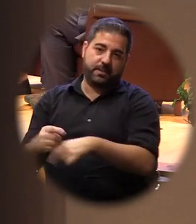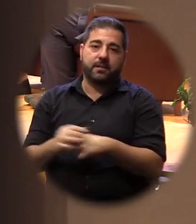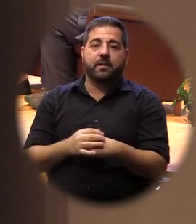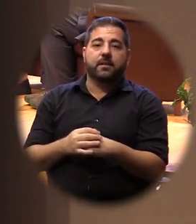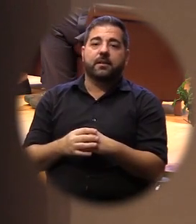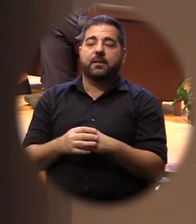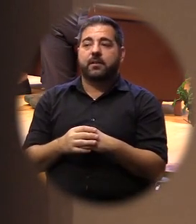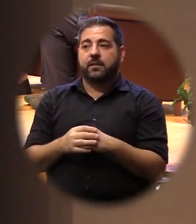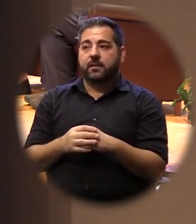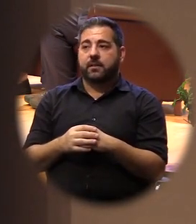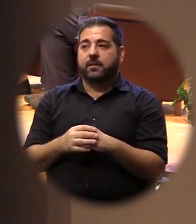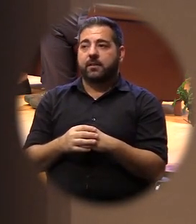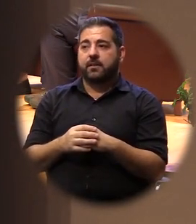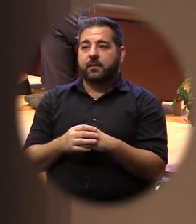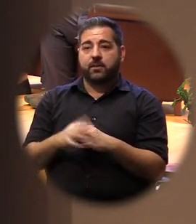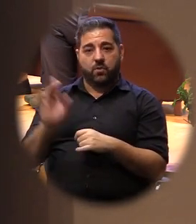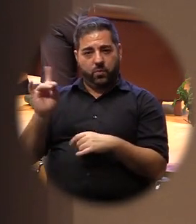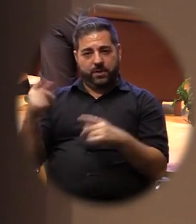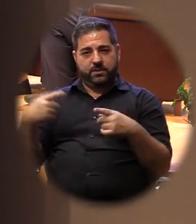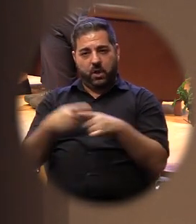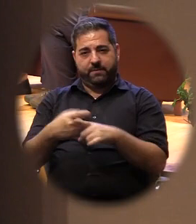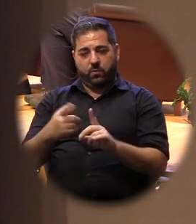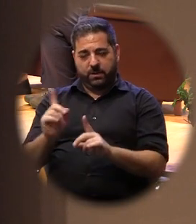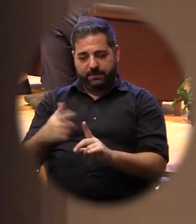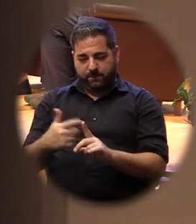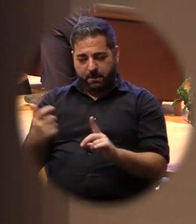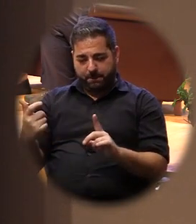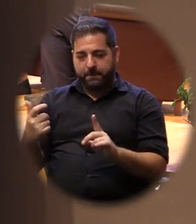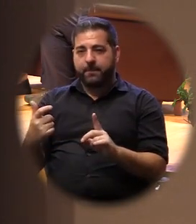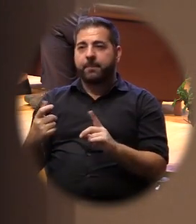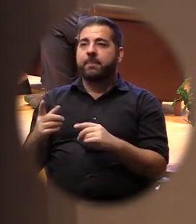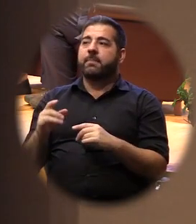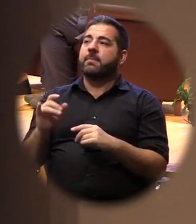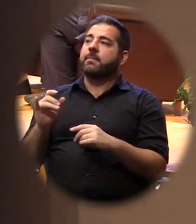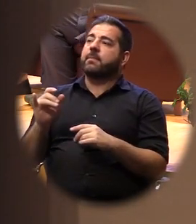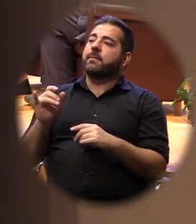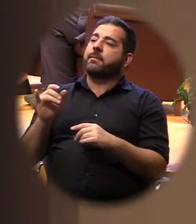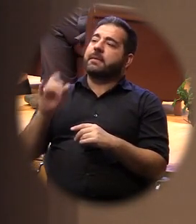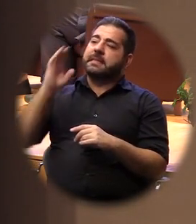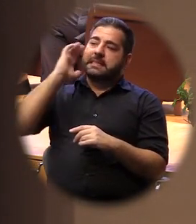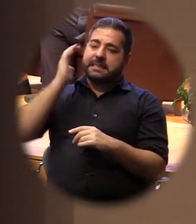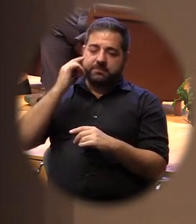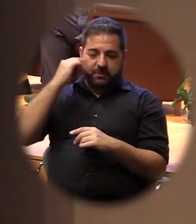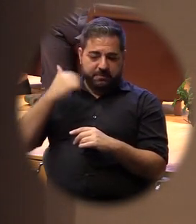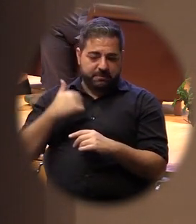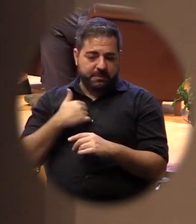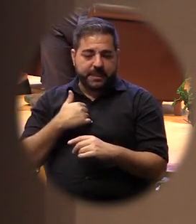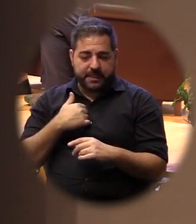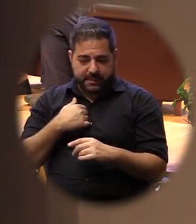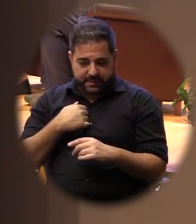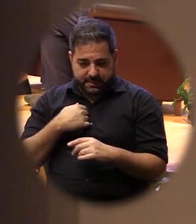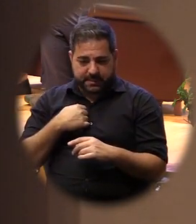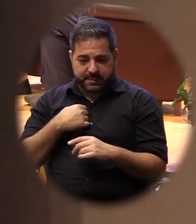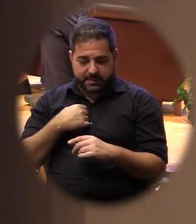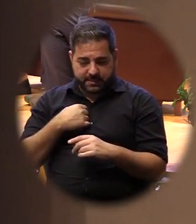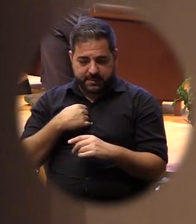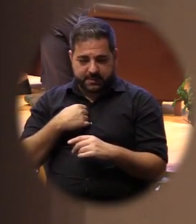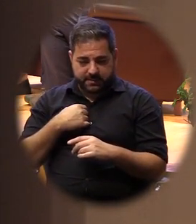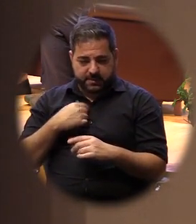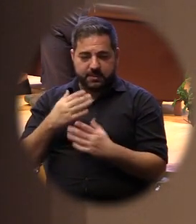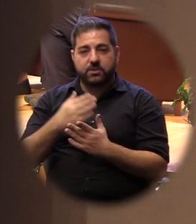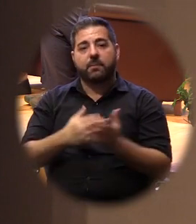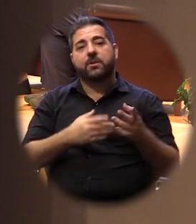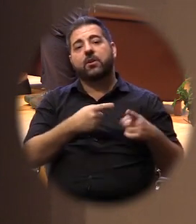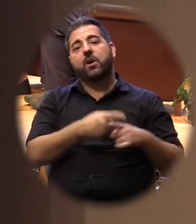where the conflict comes from and it's I it's not it seems to me that it some of the